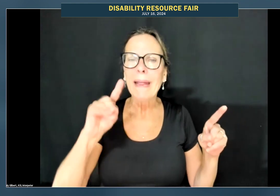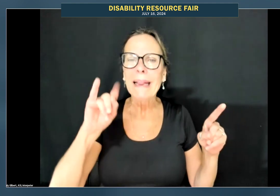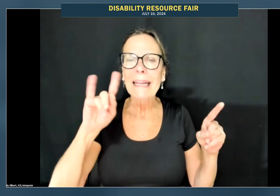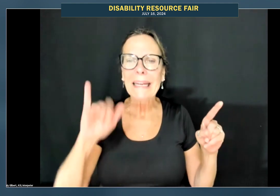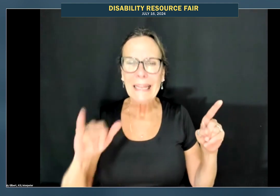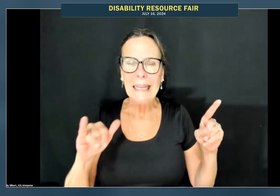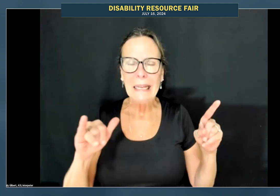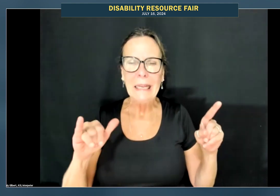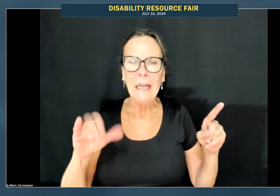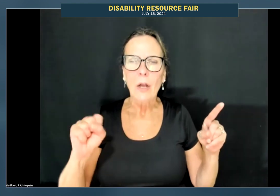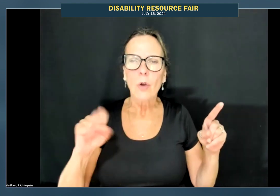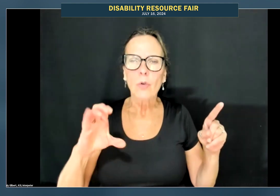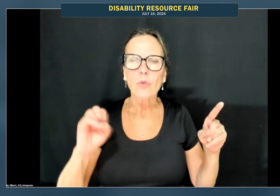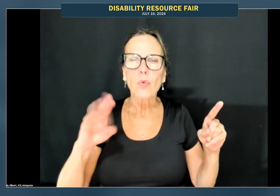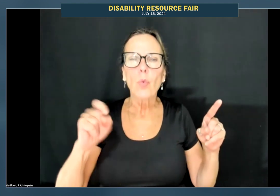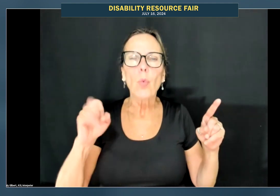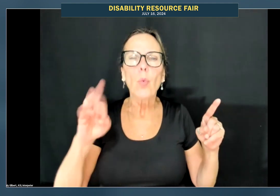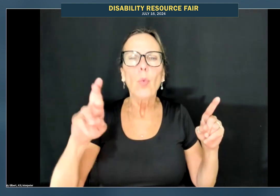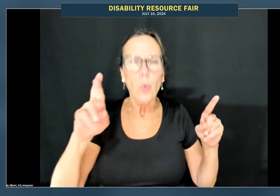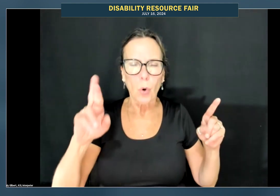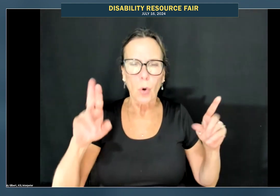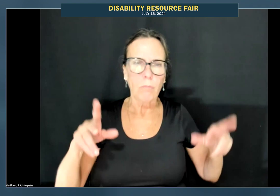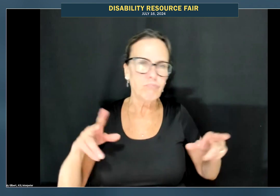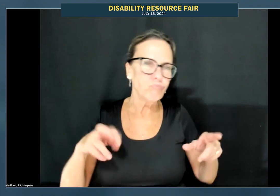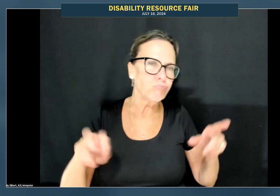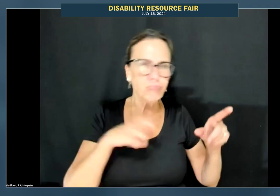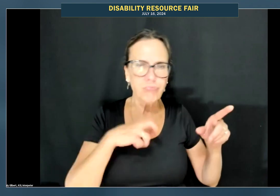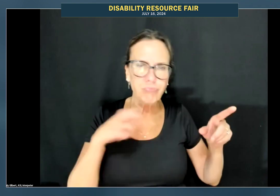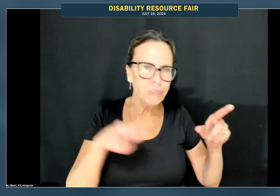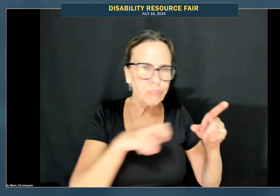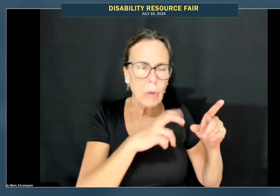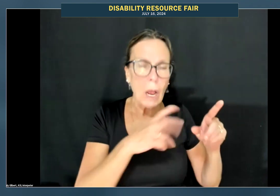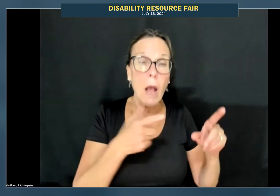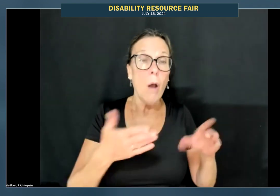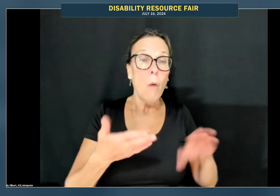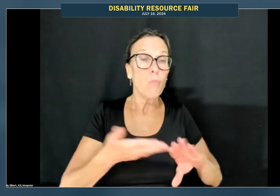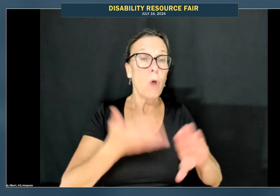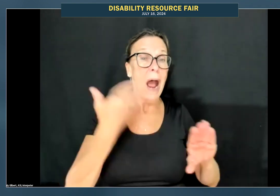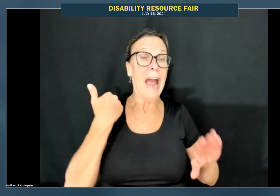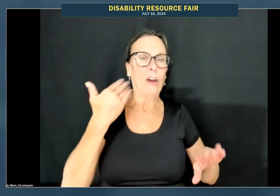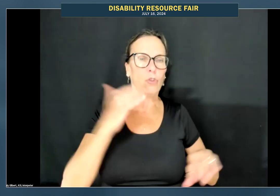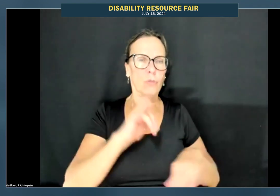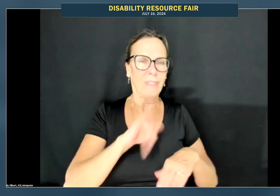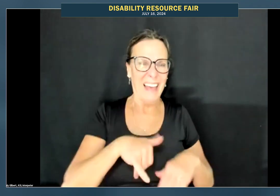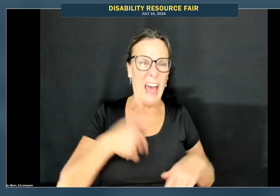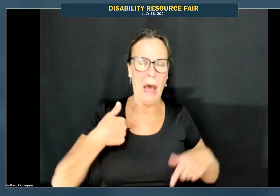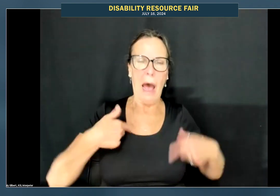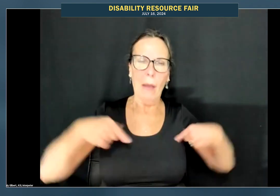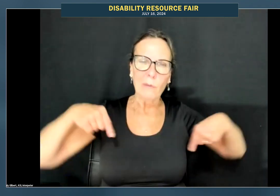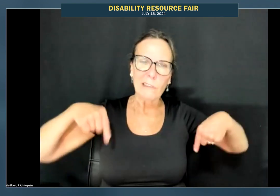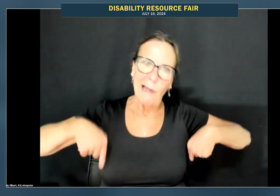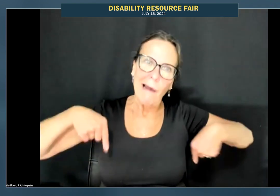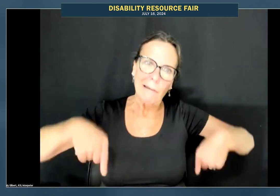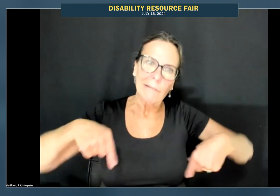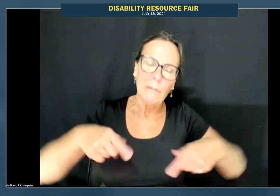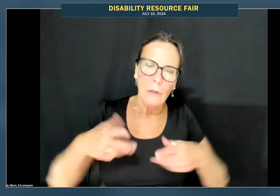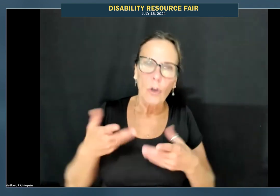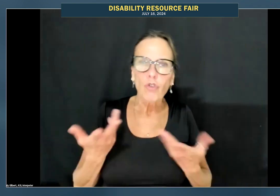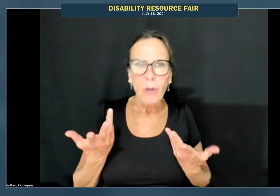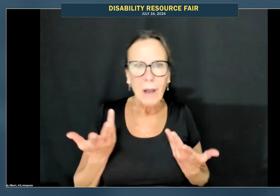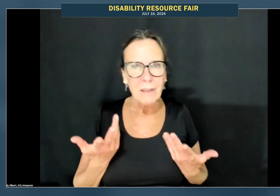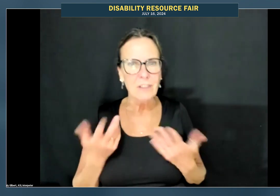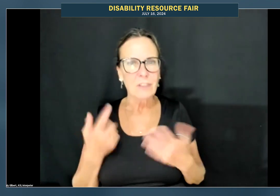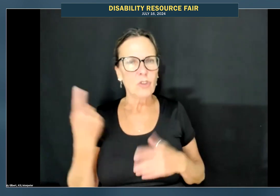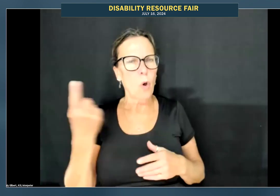this time of my life. Prior to that, I was on crutches, so I've always had